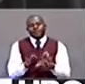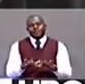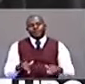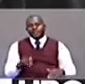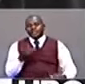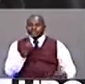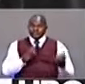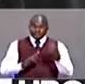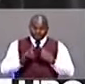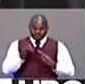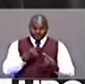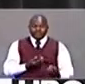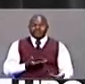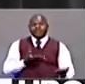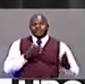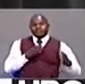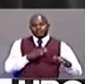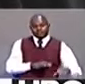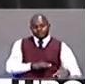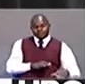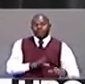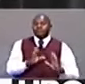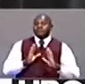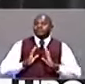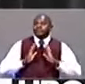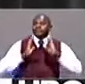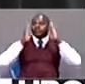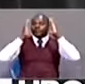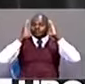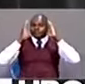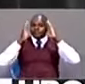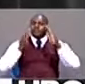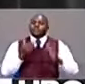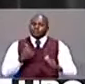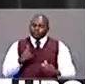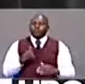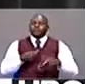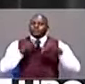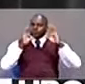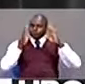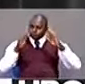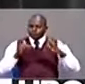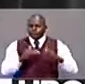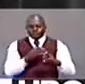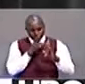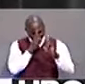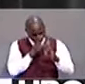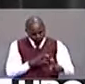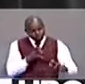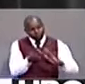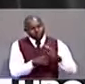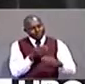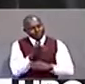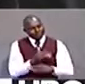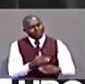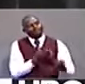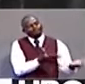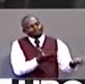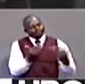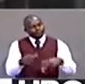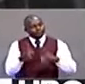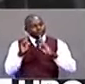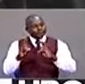mourning the demise of the Archbishop, and I want to appreciate the Right Honourable Prime Minister for the